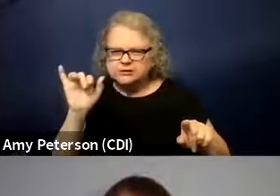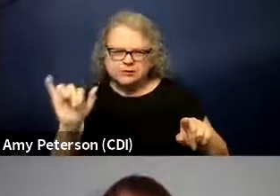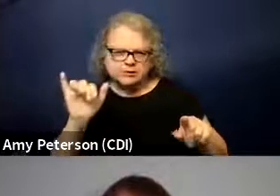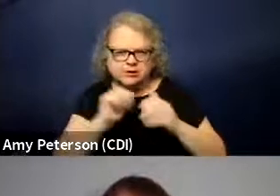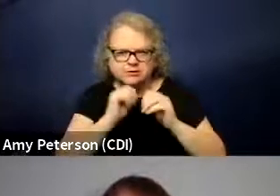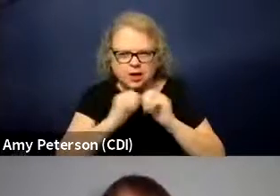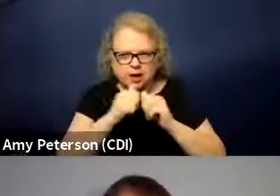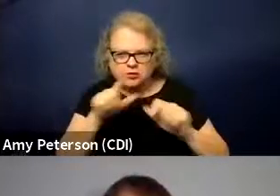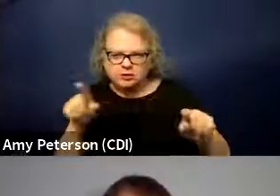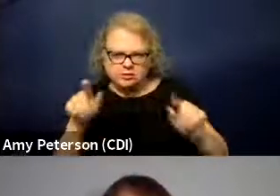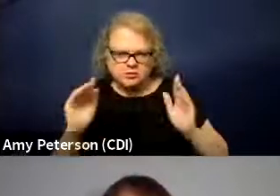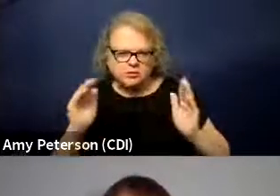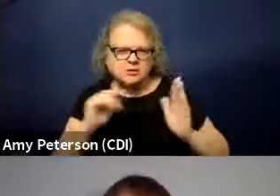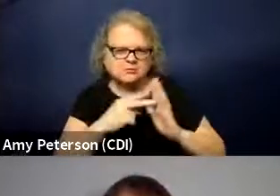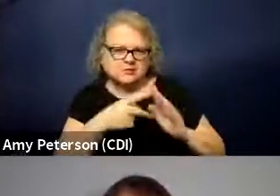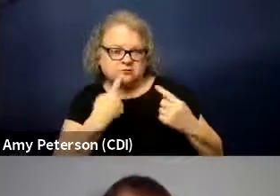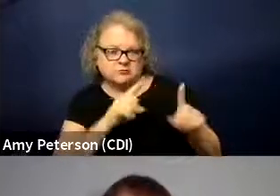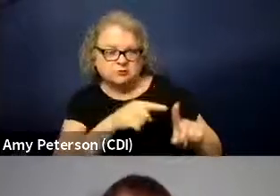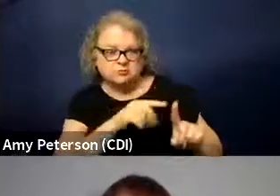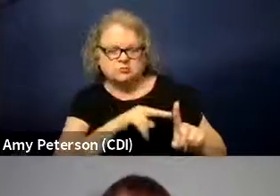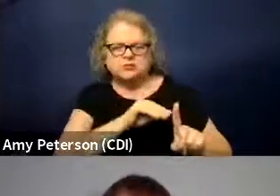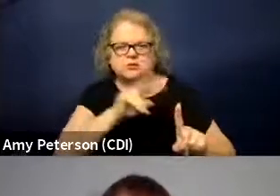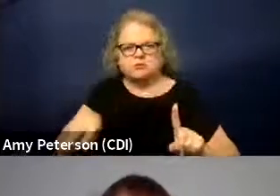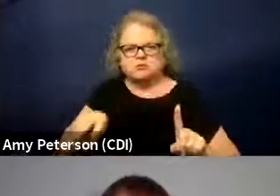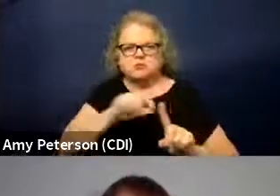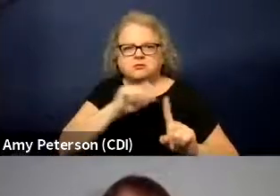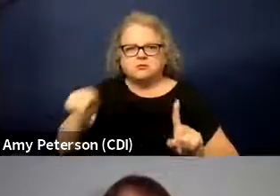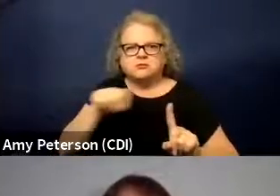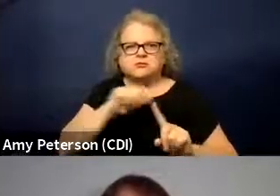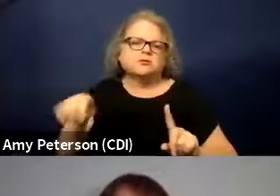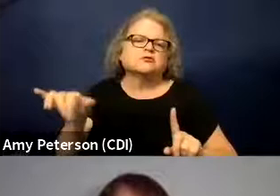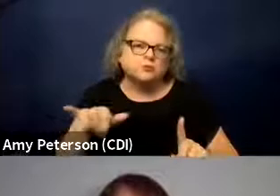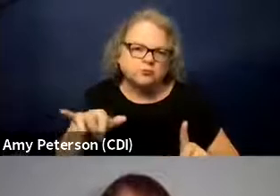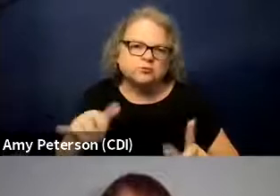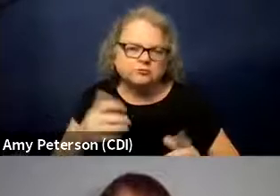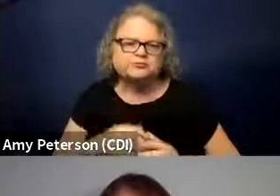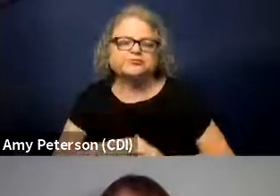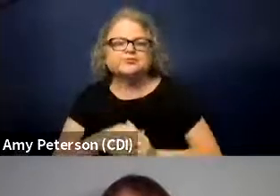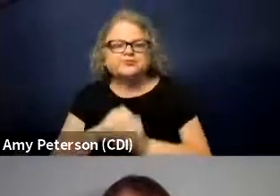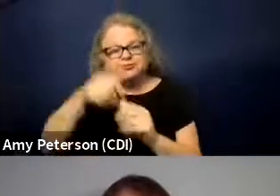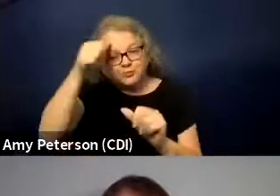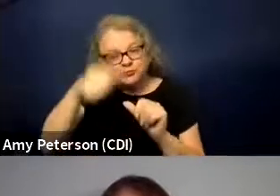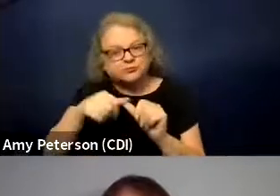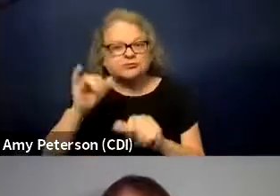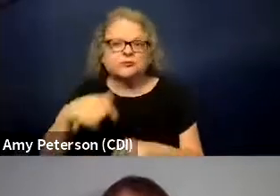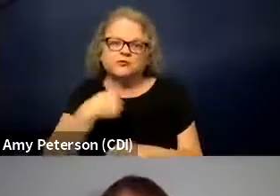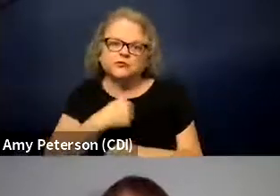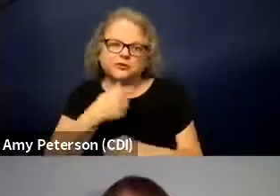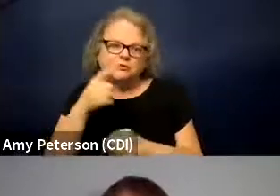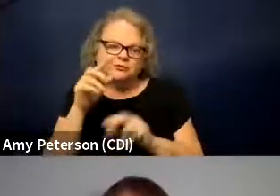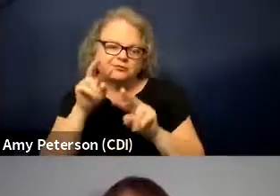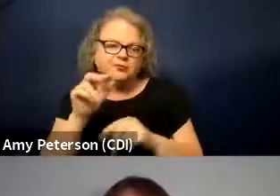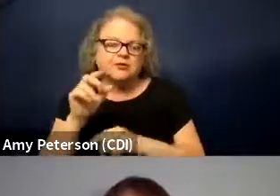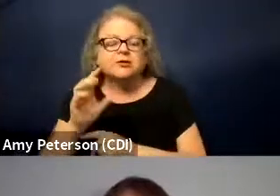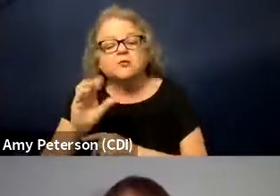most powerful immune response possible. They were able to test the vaccine in